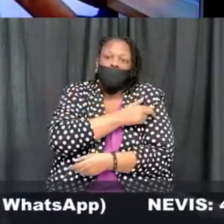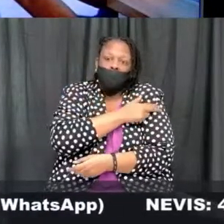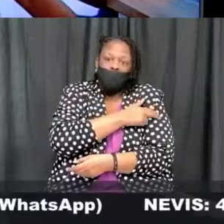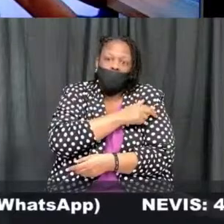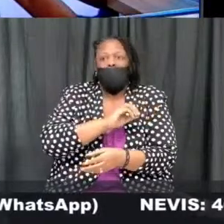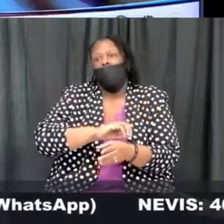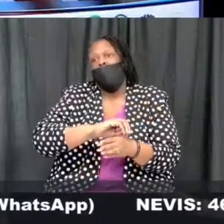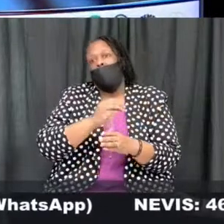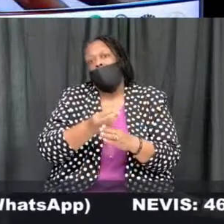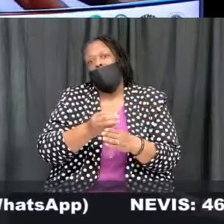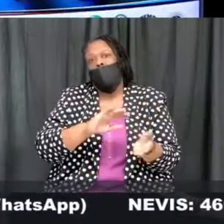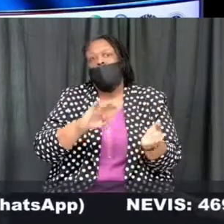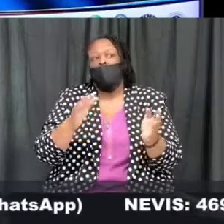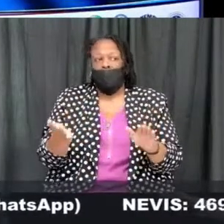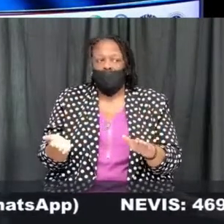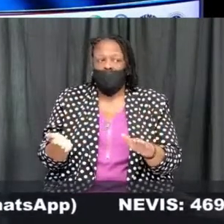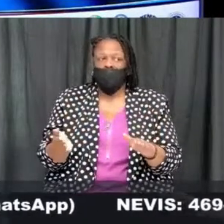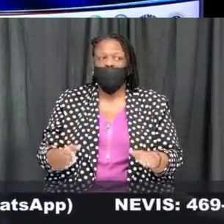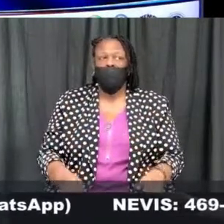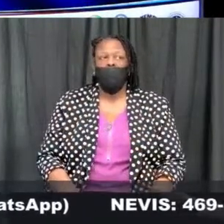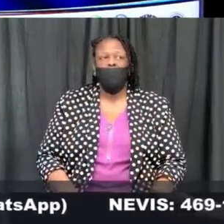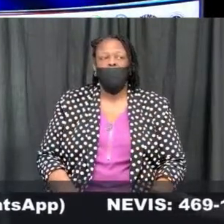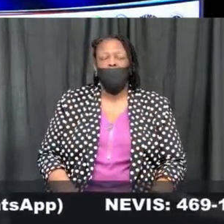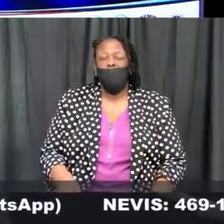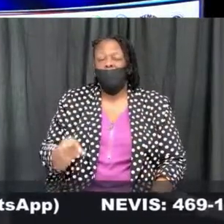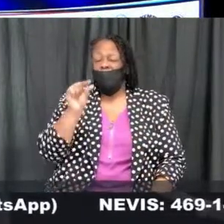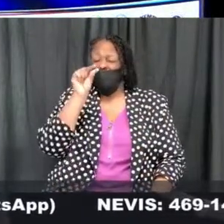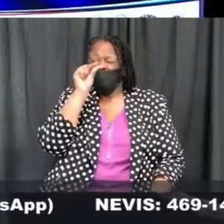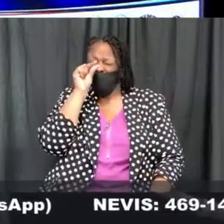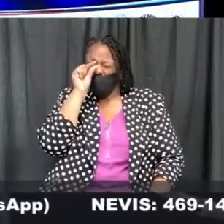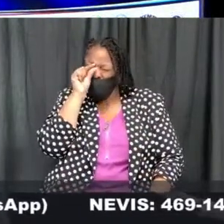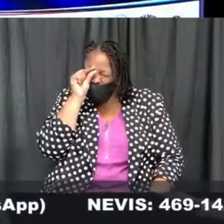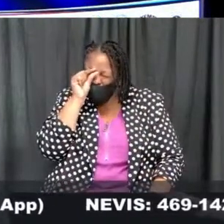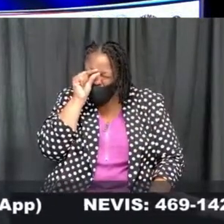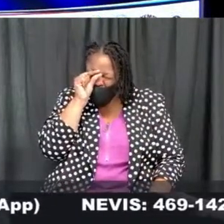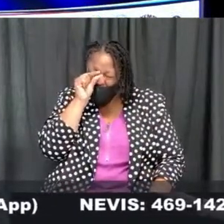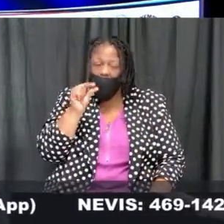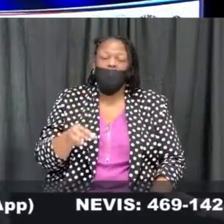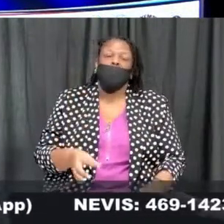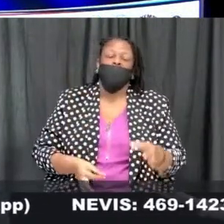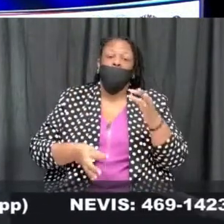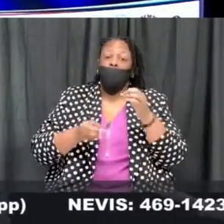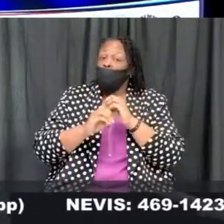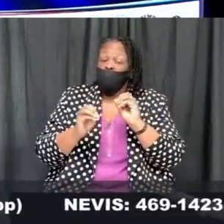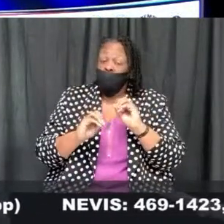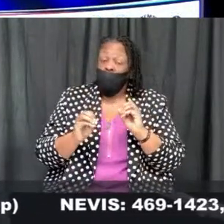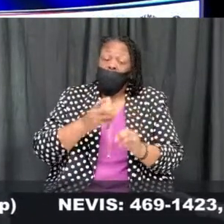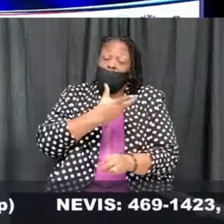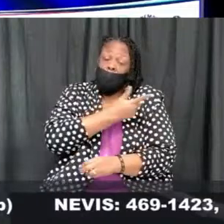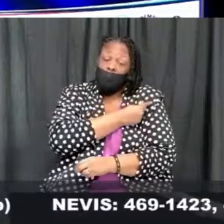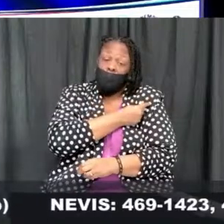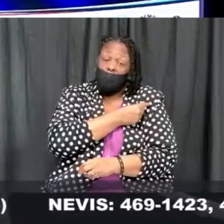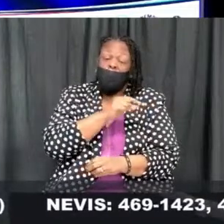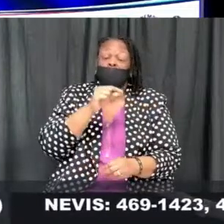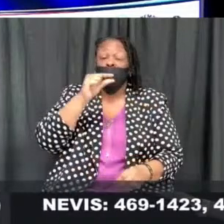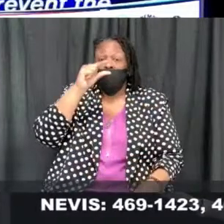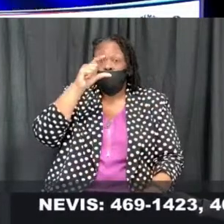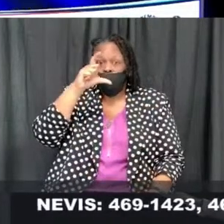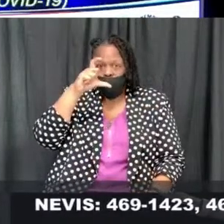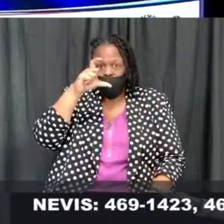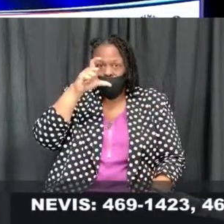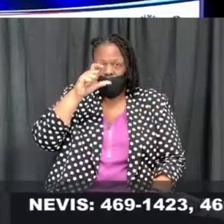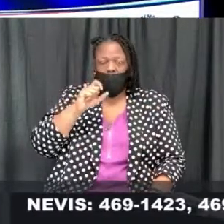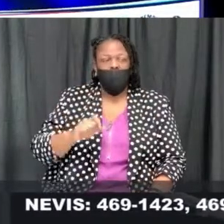you dying are almost negligible. And of course, you won't be hospitalized because your